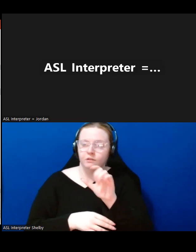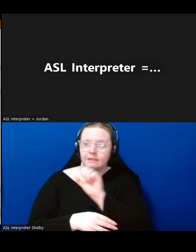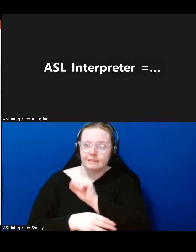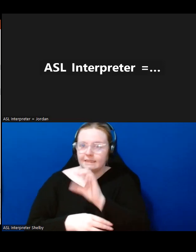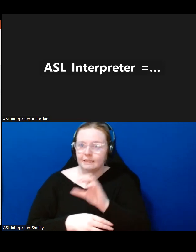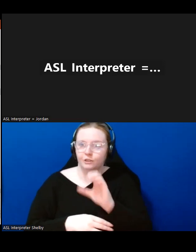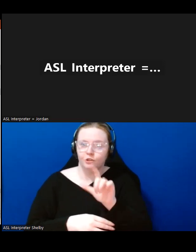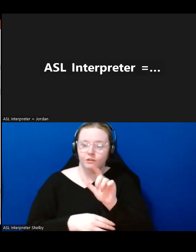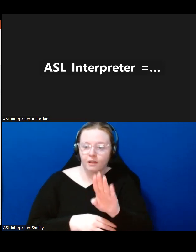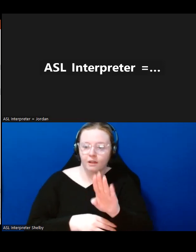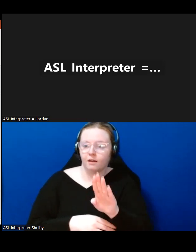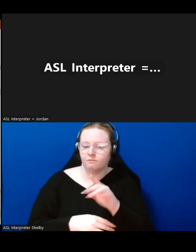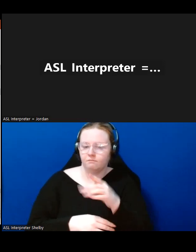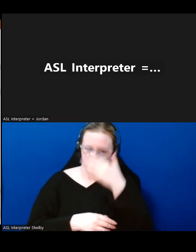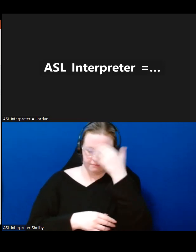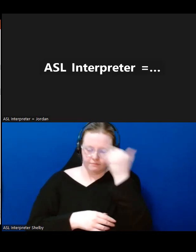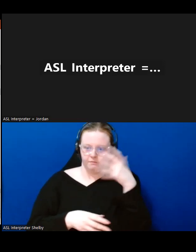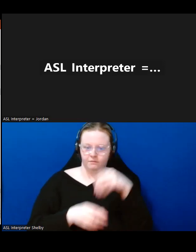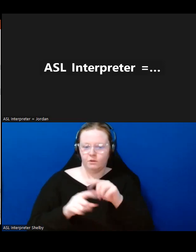That's a really big, important one here this morning.